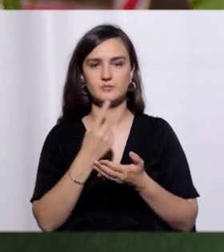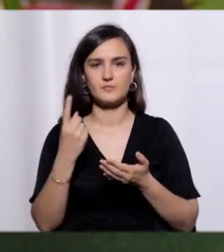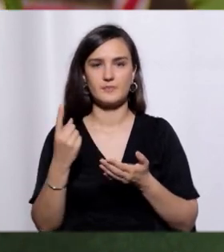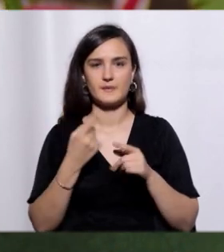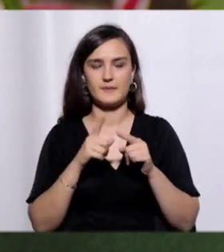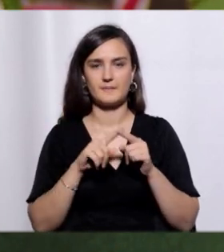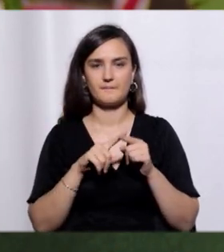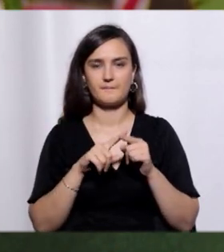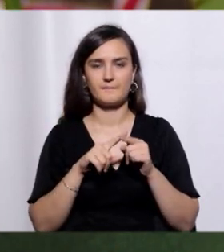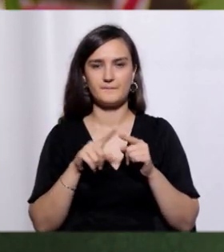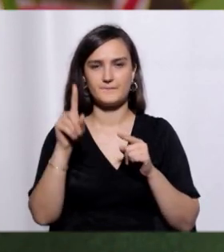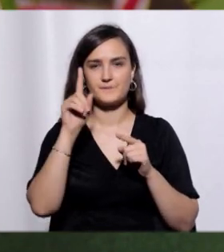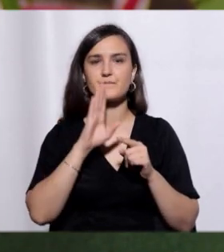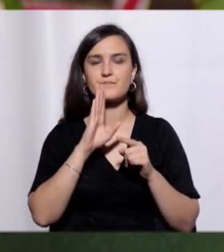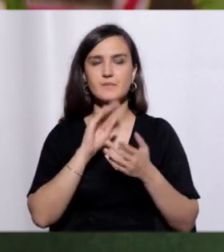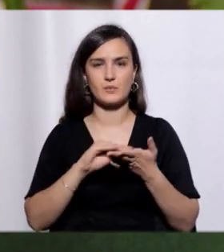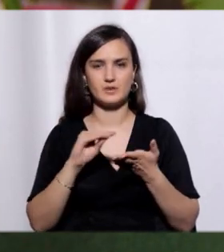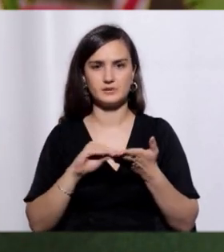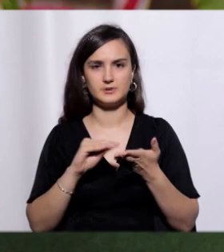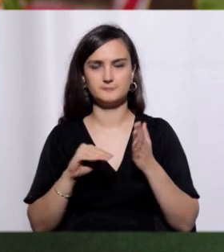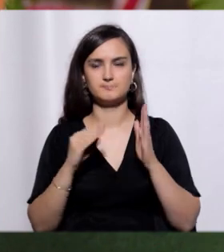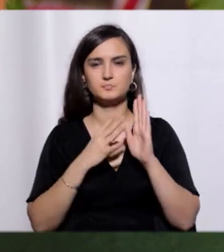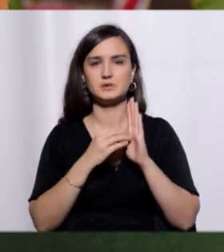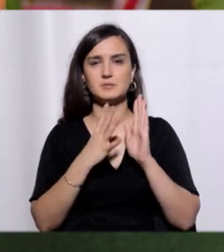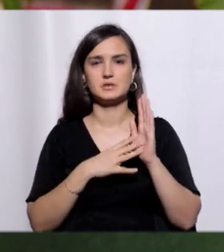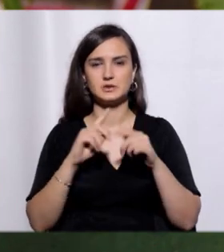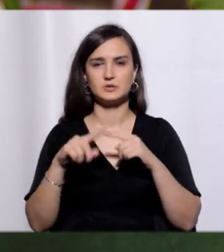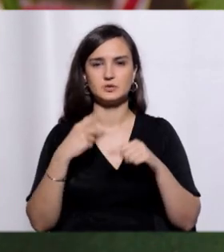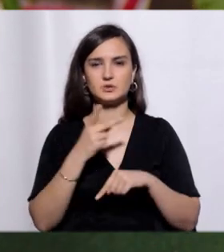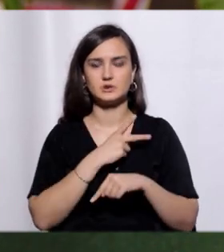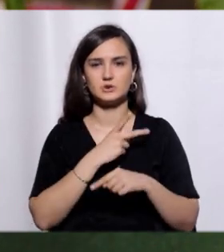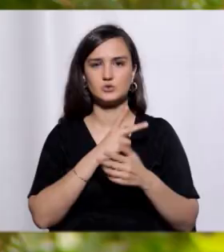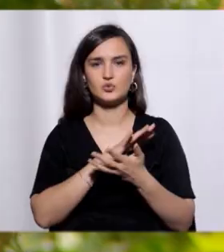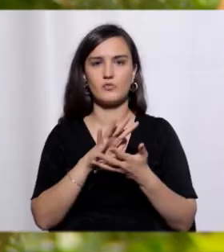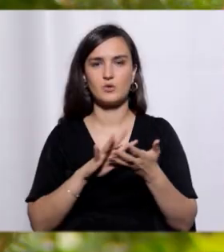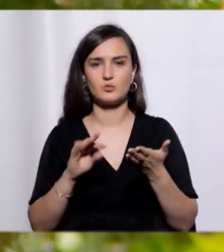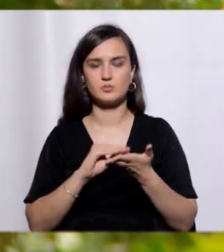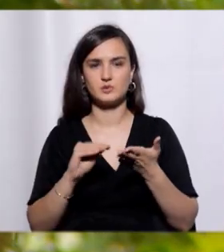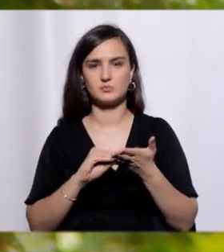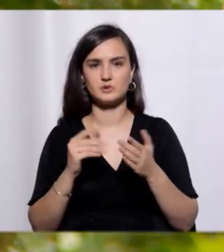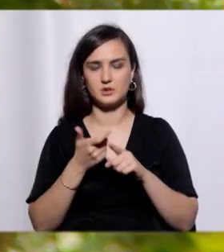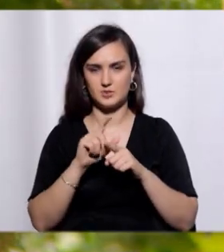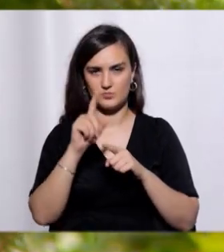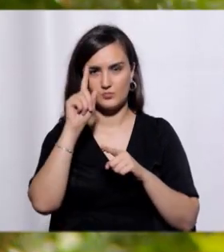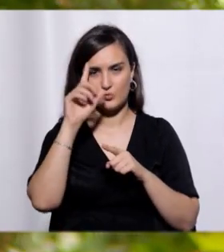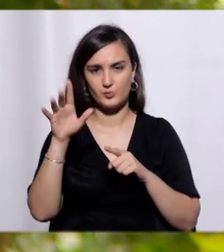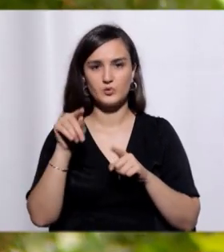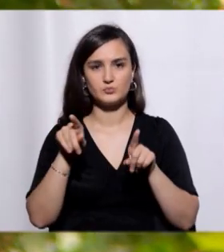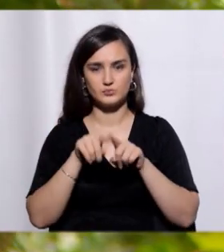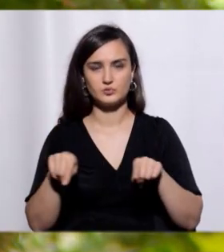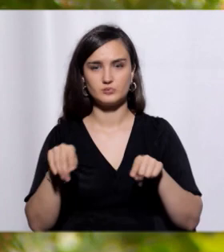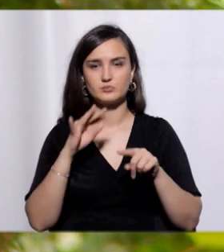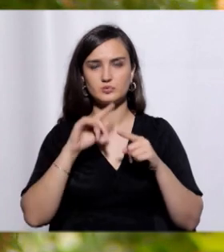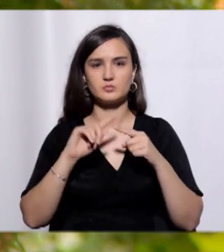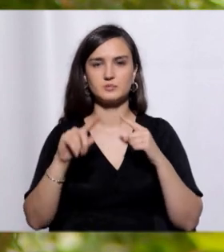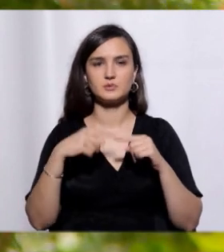most vivid female writers in 19th century of English novel writers. Definitely one of the most important. Yes. Next, we